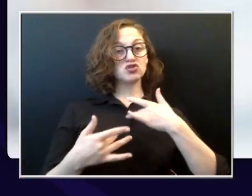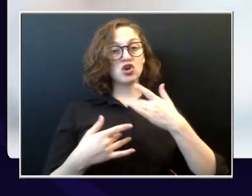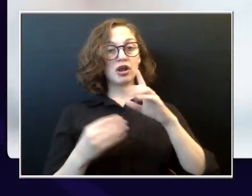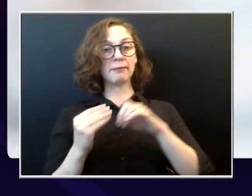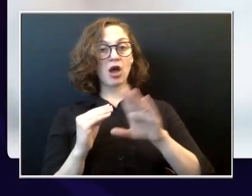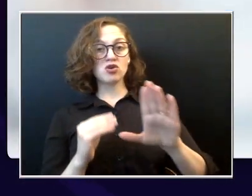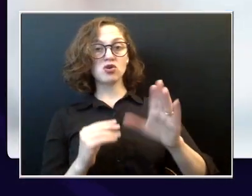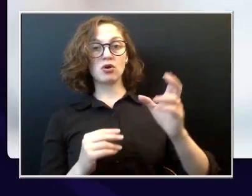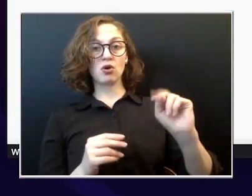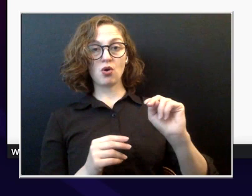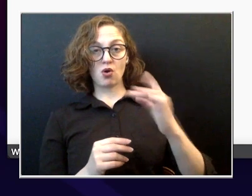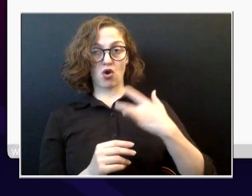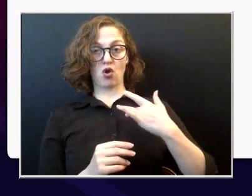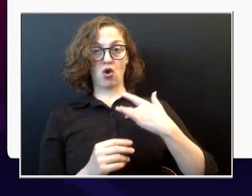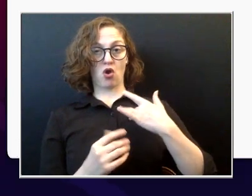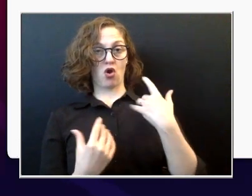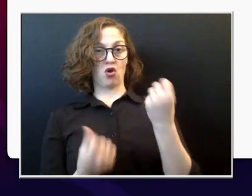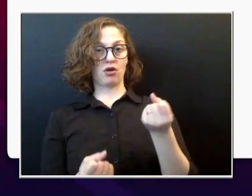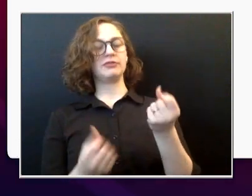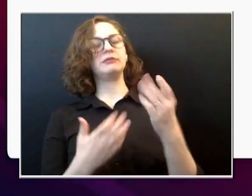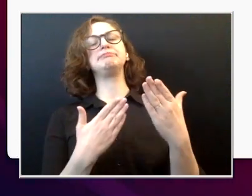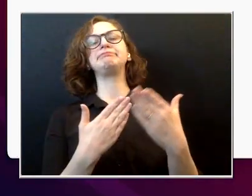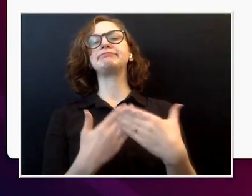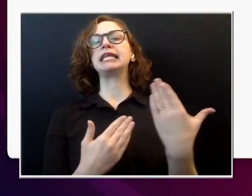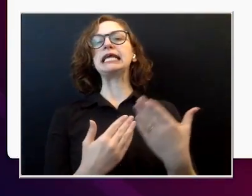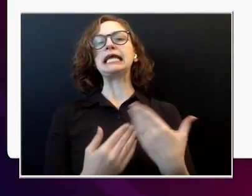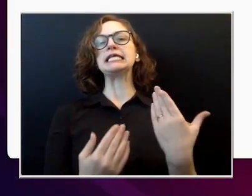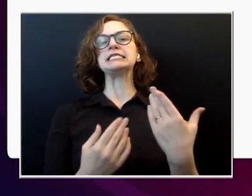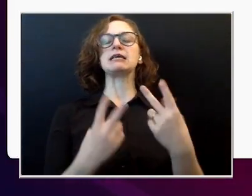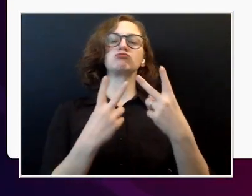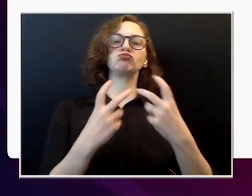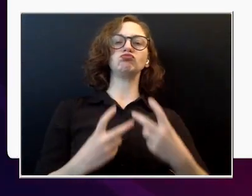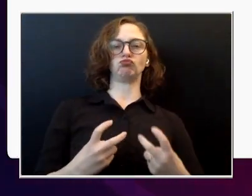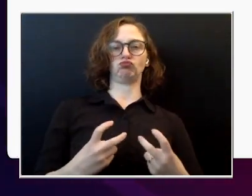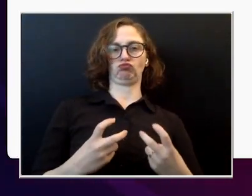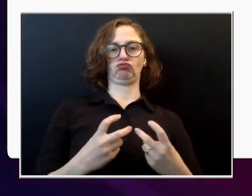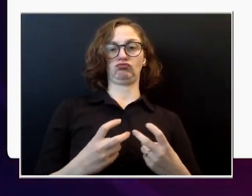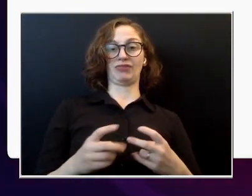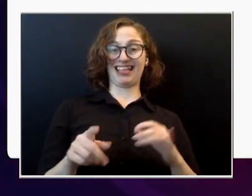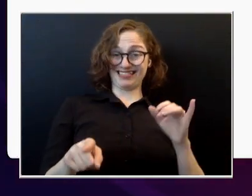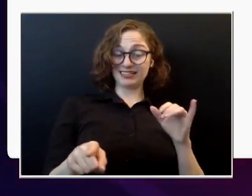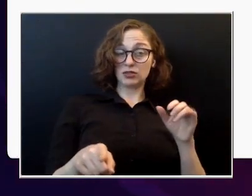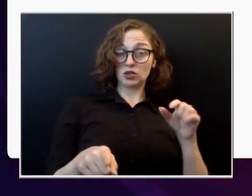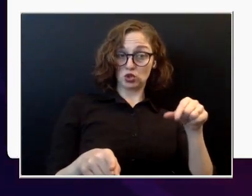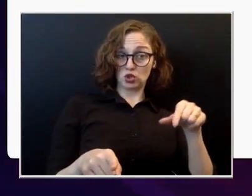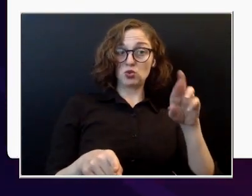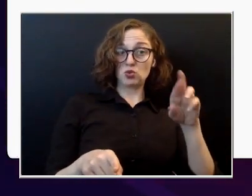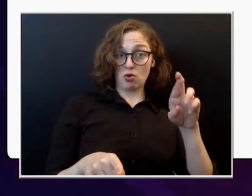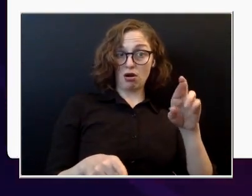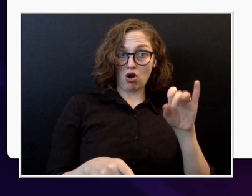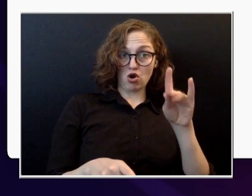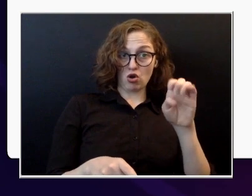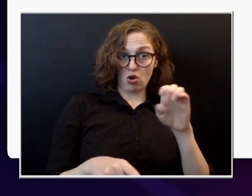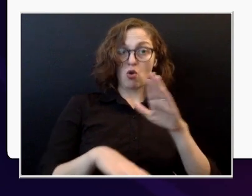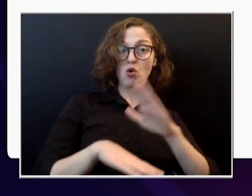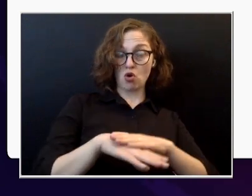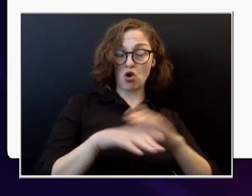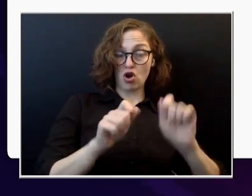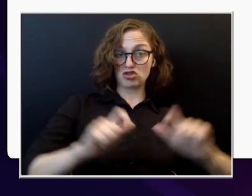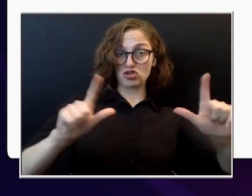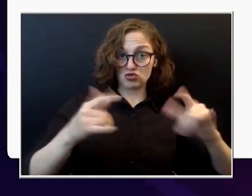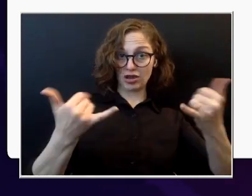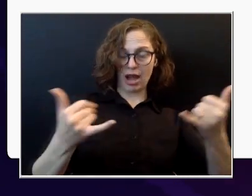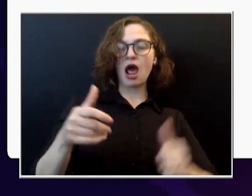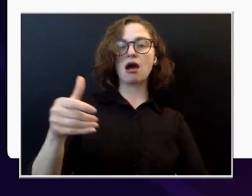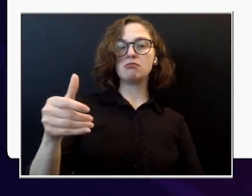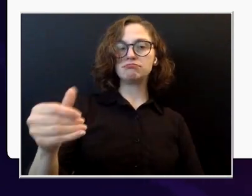easy heart health assessment that you can take. Scan the QR code you see on the bottom right portion of your screen. It will ask you to input